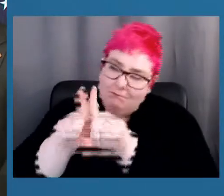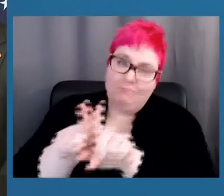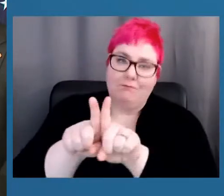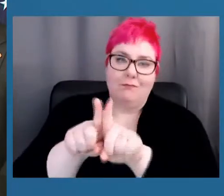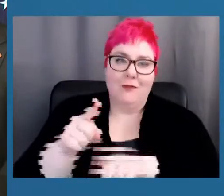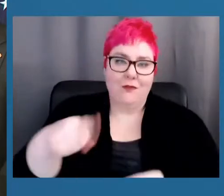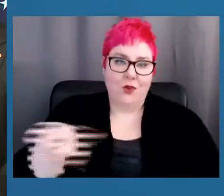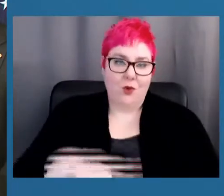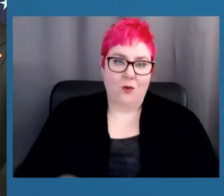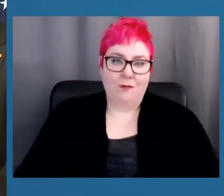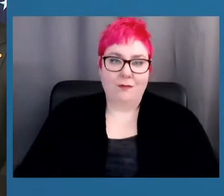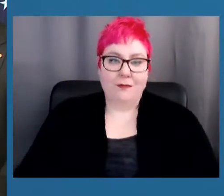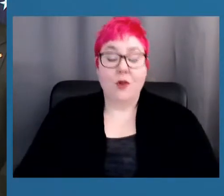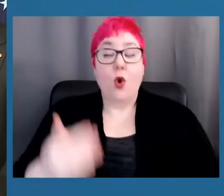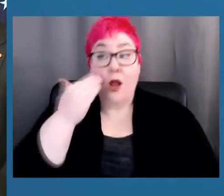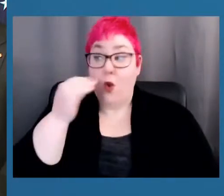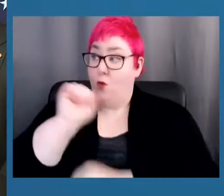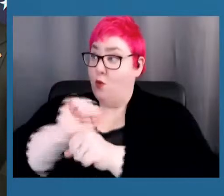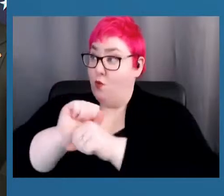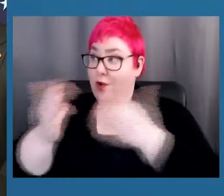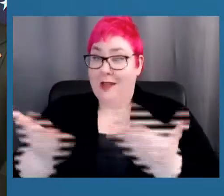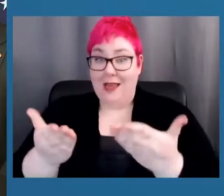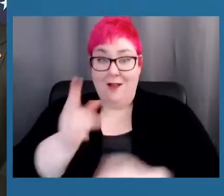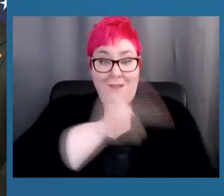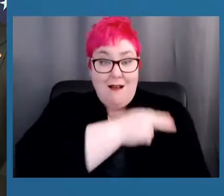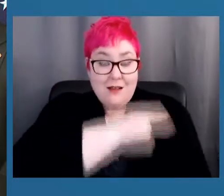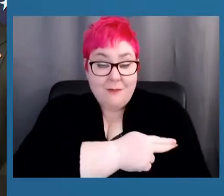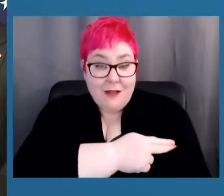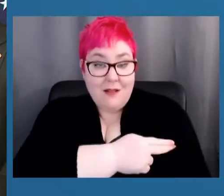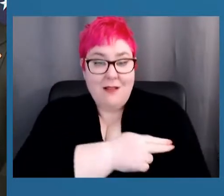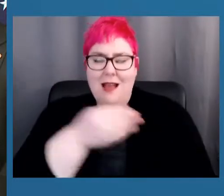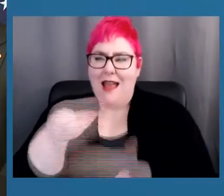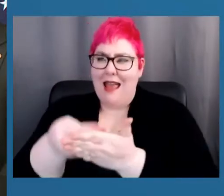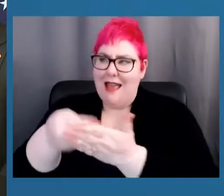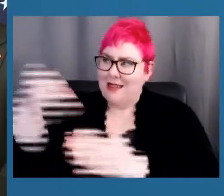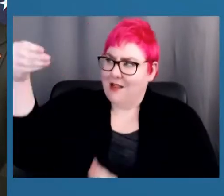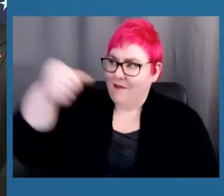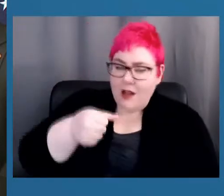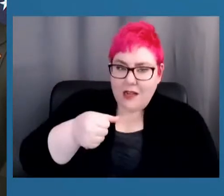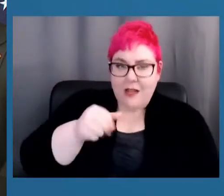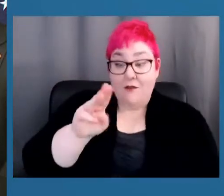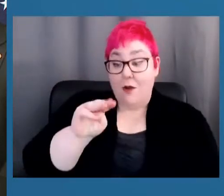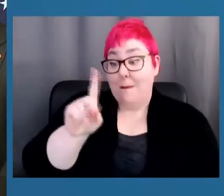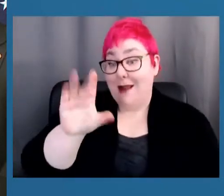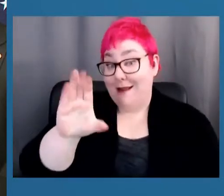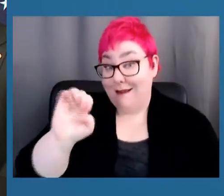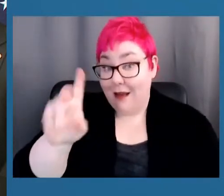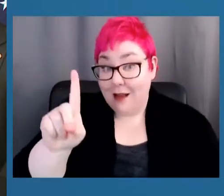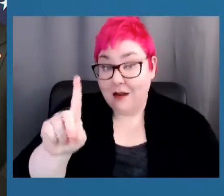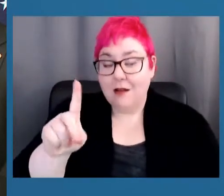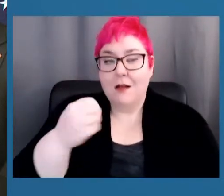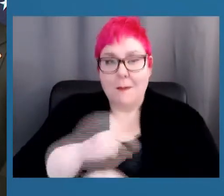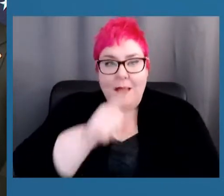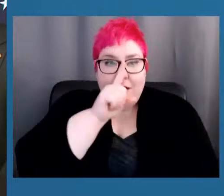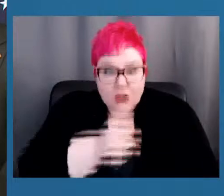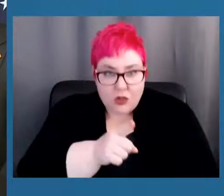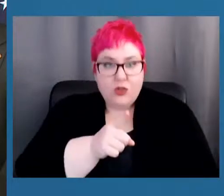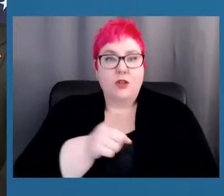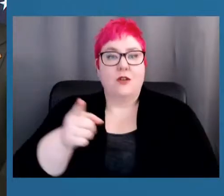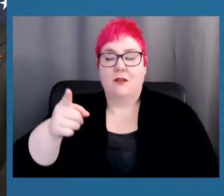is being done at this hospital and the funding that comes with Medicaid to make sure that they have an